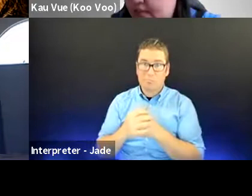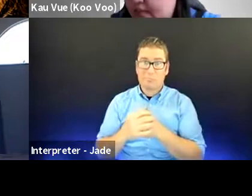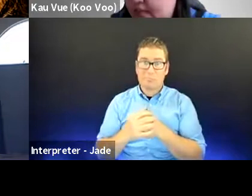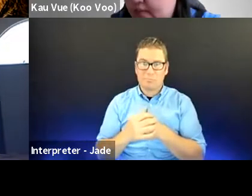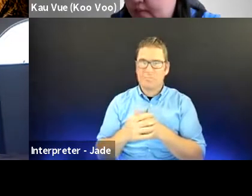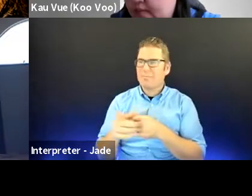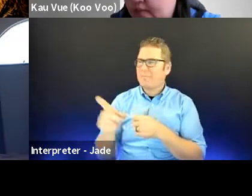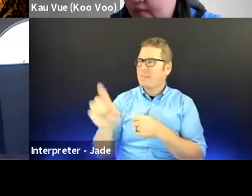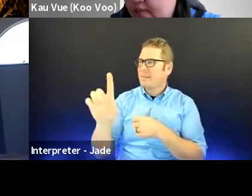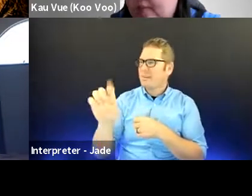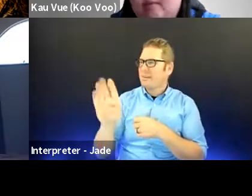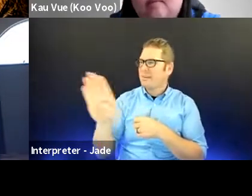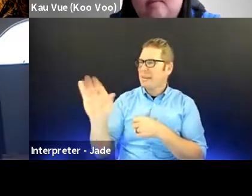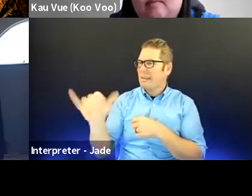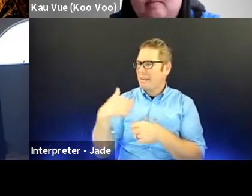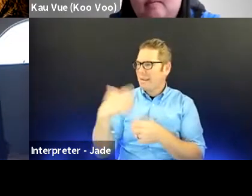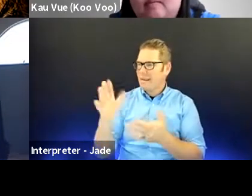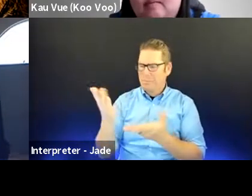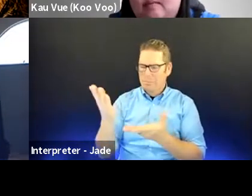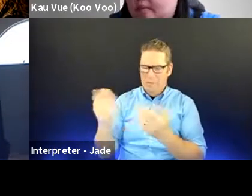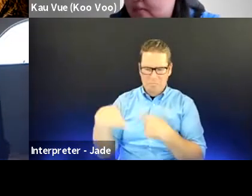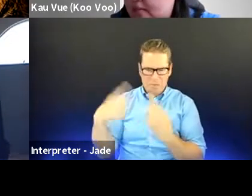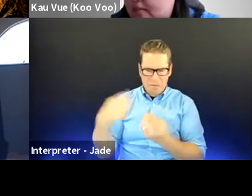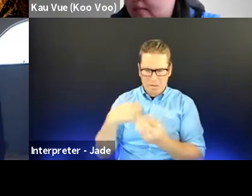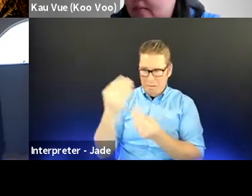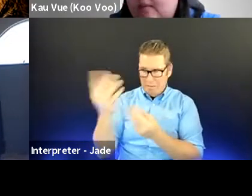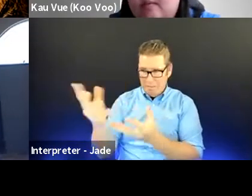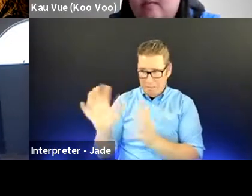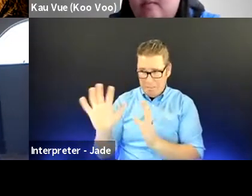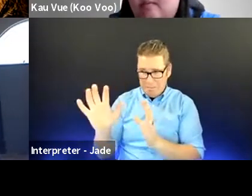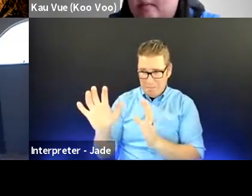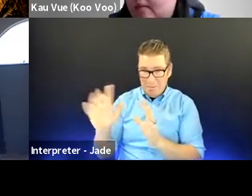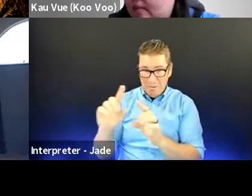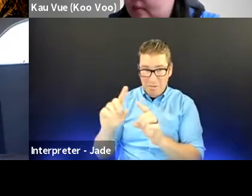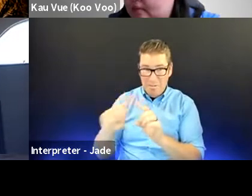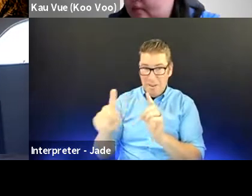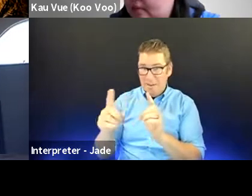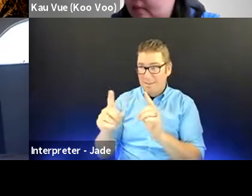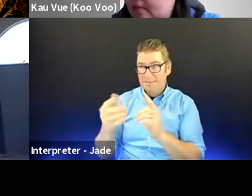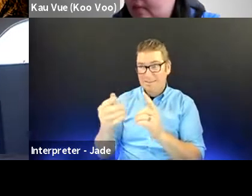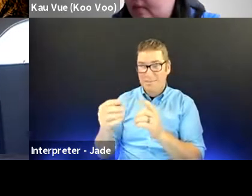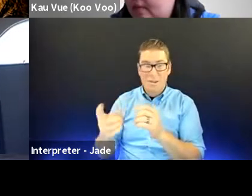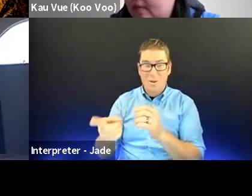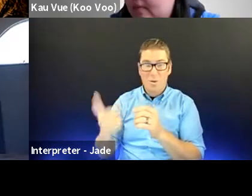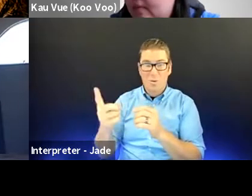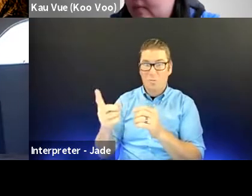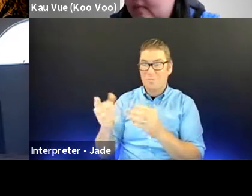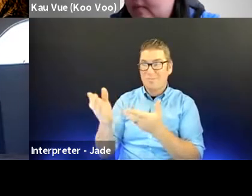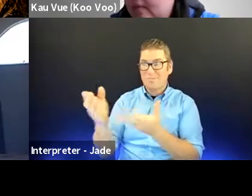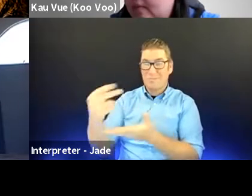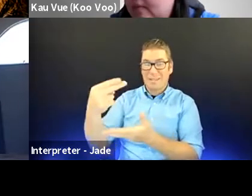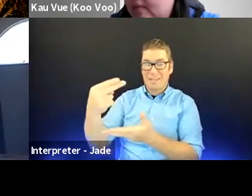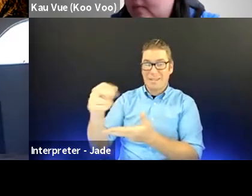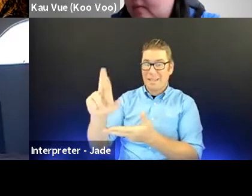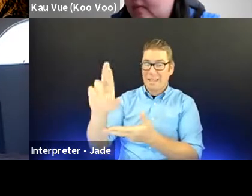I don't know if I've ever told you this in person, Debbie, I don't know if this counts, but sort of a hero of mine. You know, Debbie was instrumental